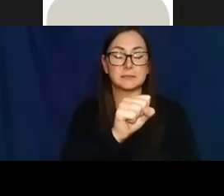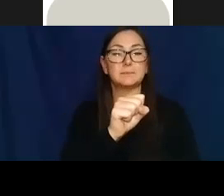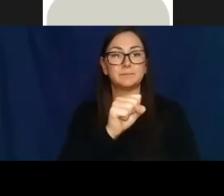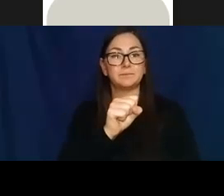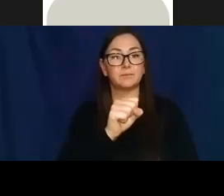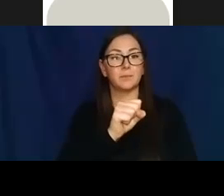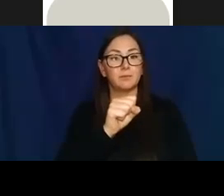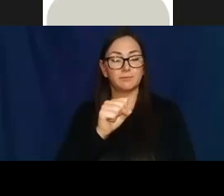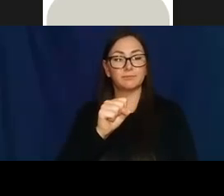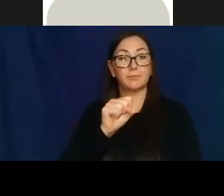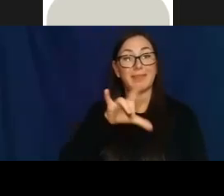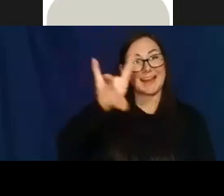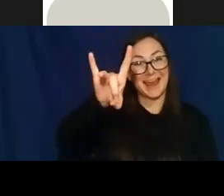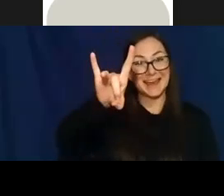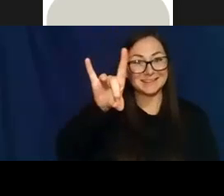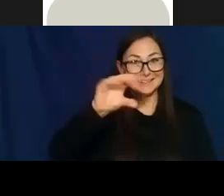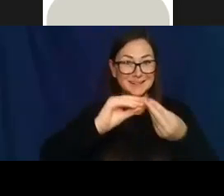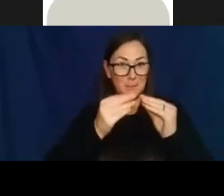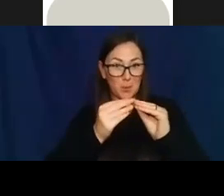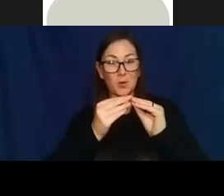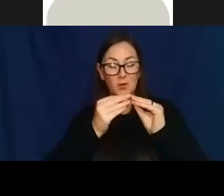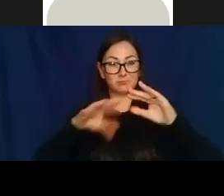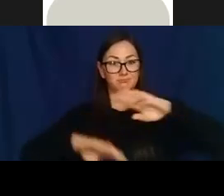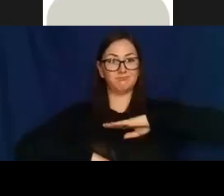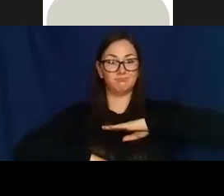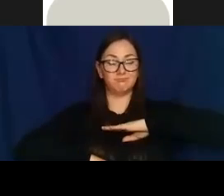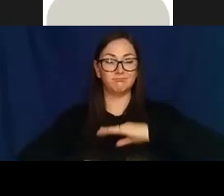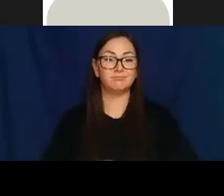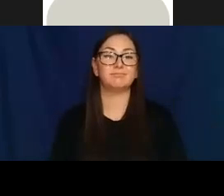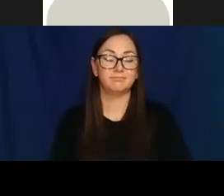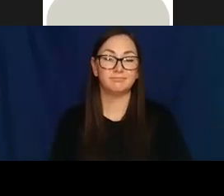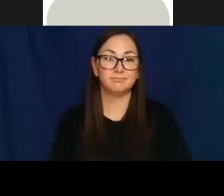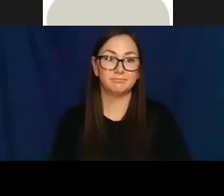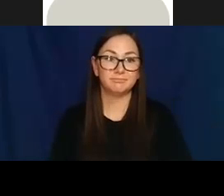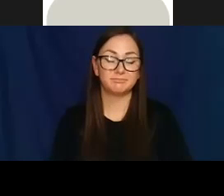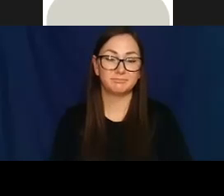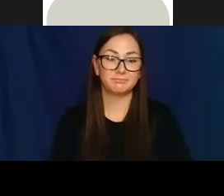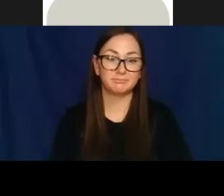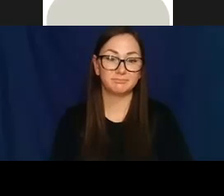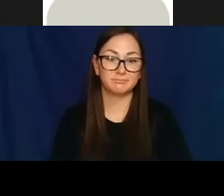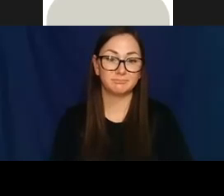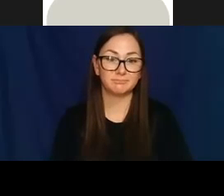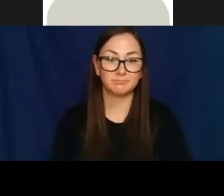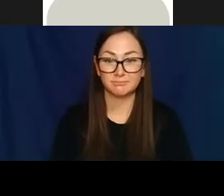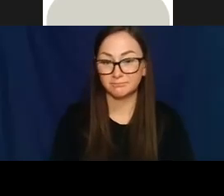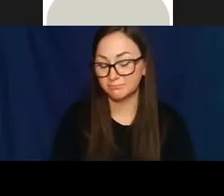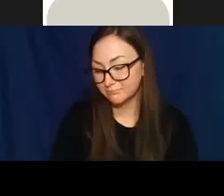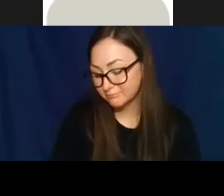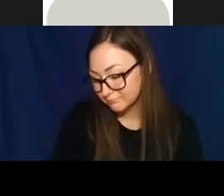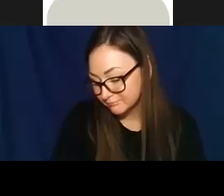8, has been fulfilled, okay? On top of that, because it picked up 3 negative charges,